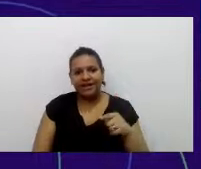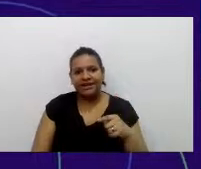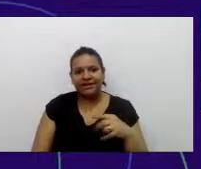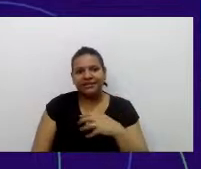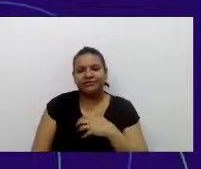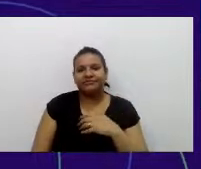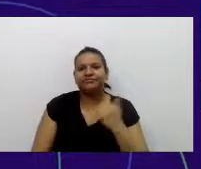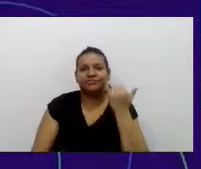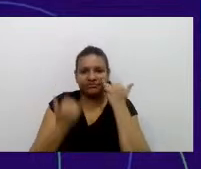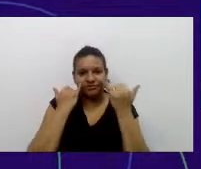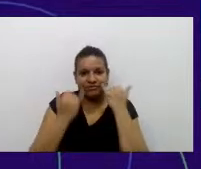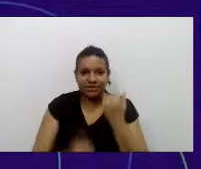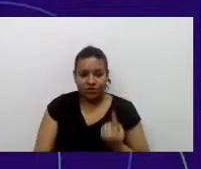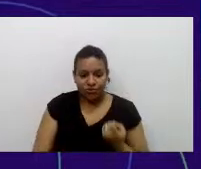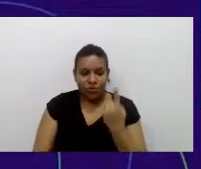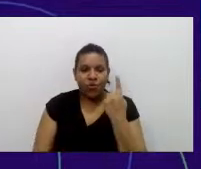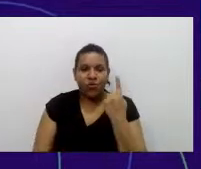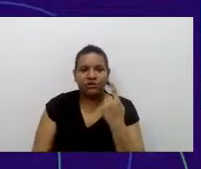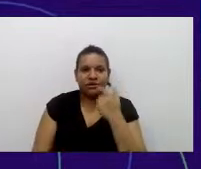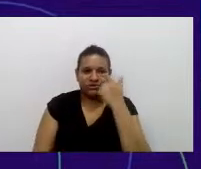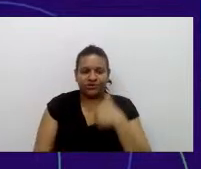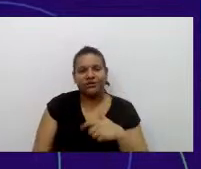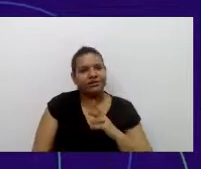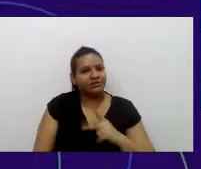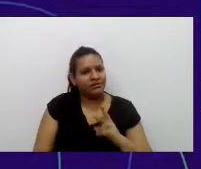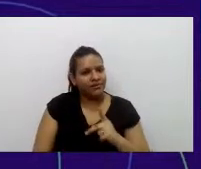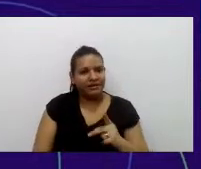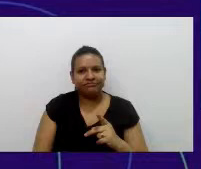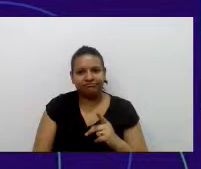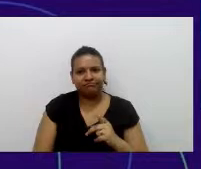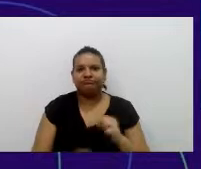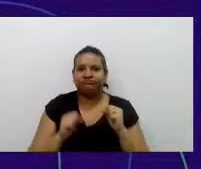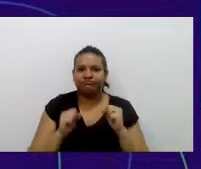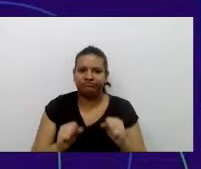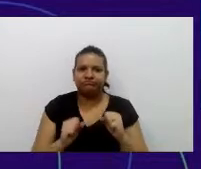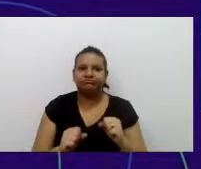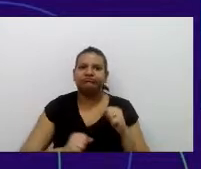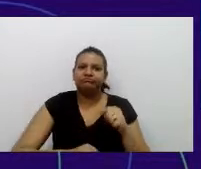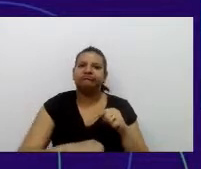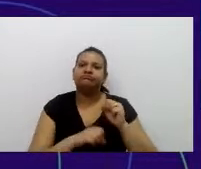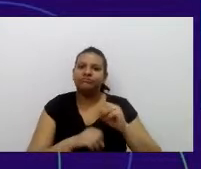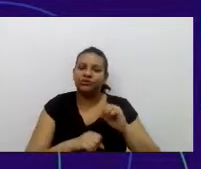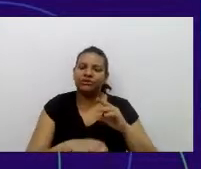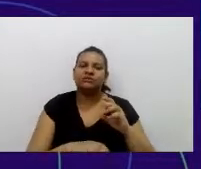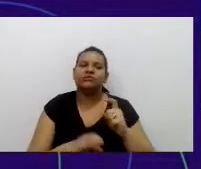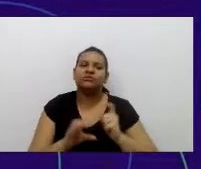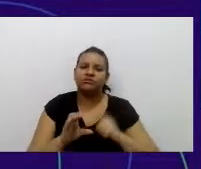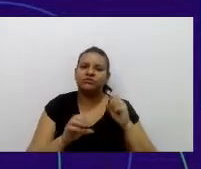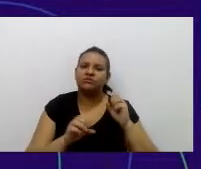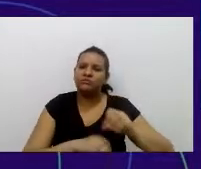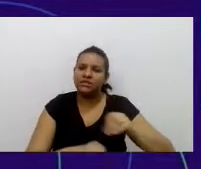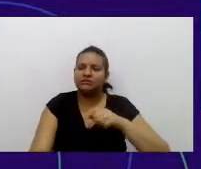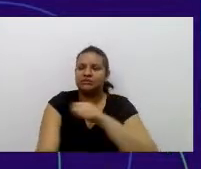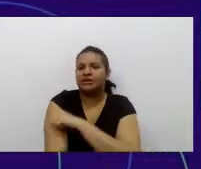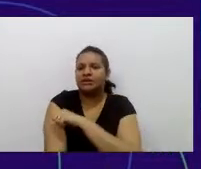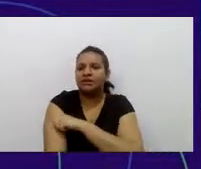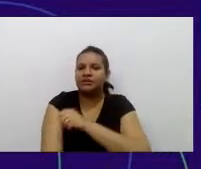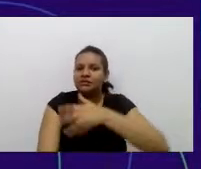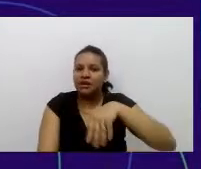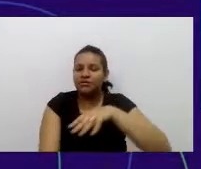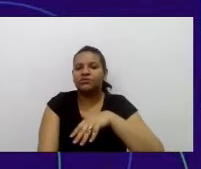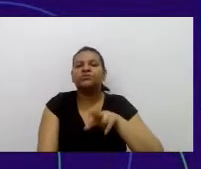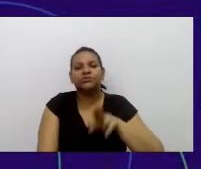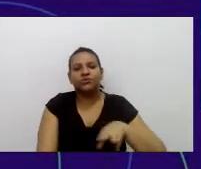learning, teach them how to use the tool. You can even do this they can do this in Spanish,